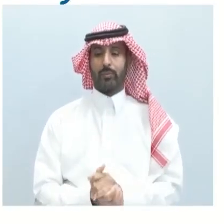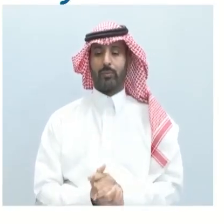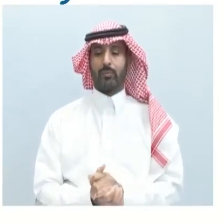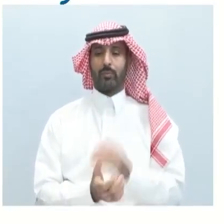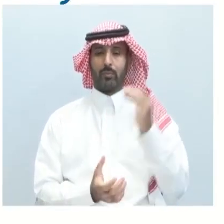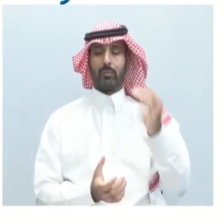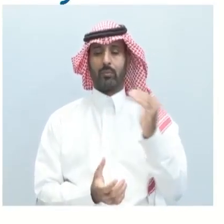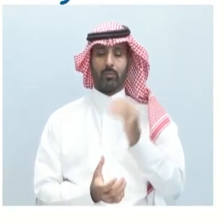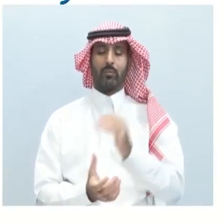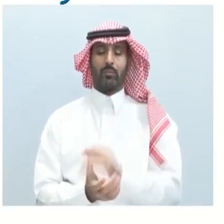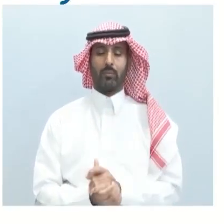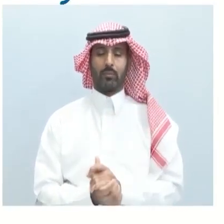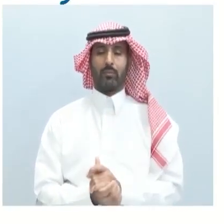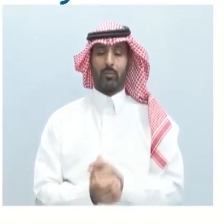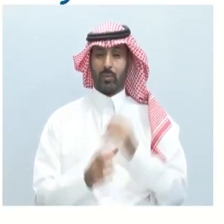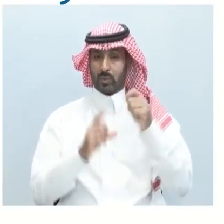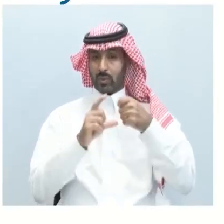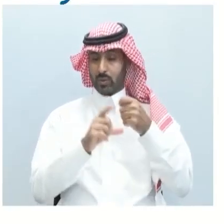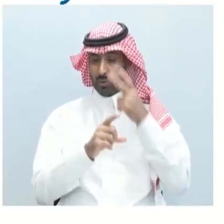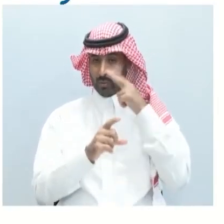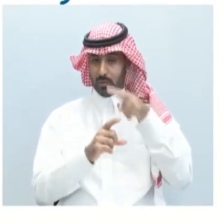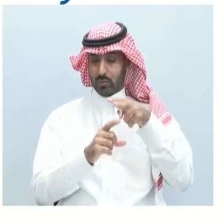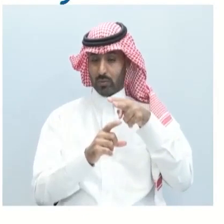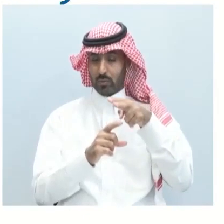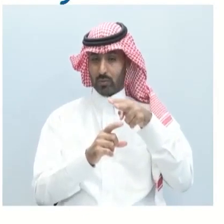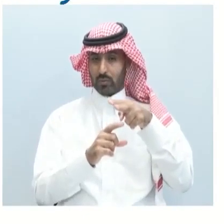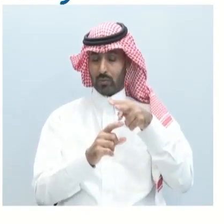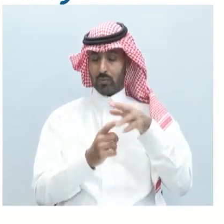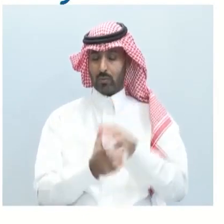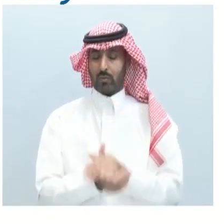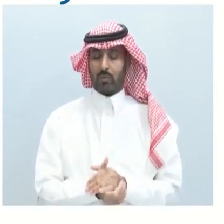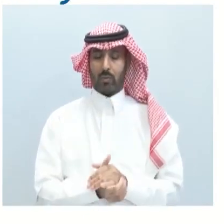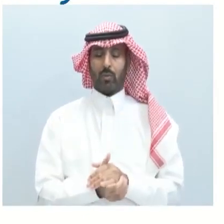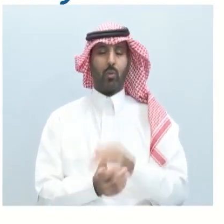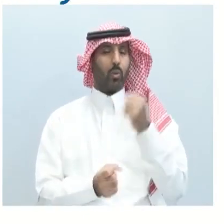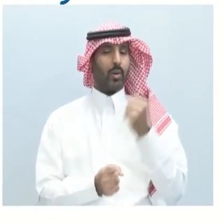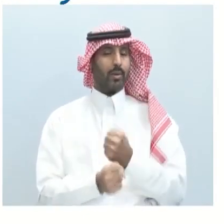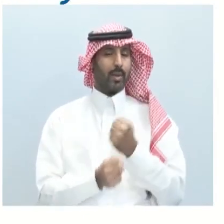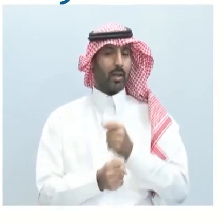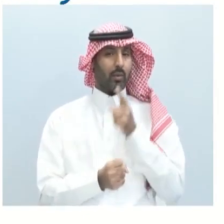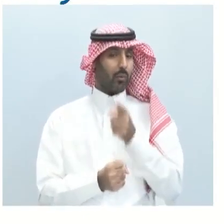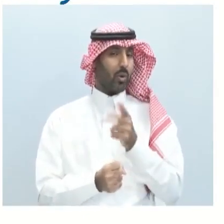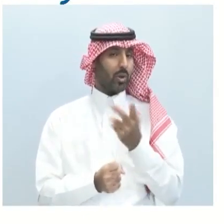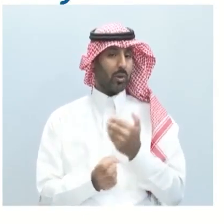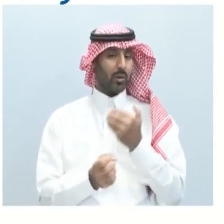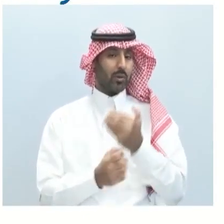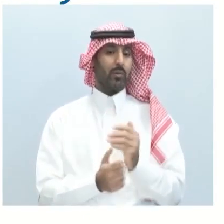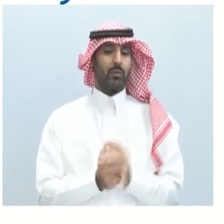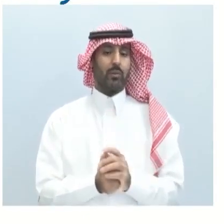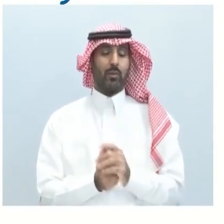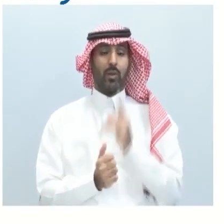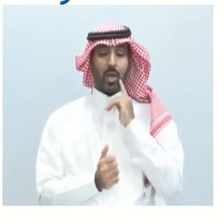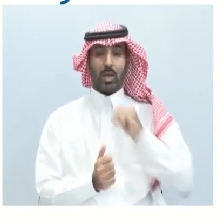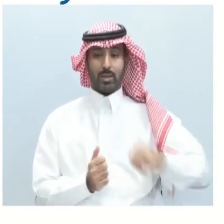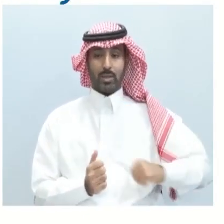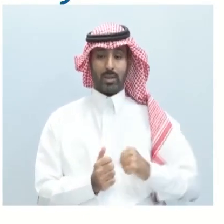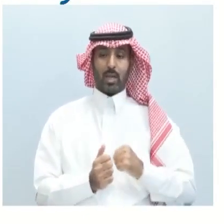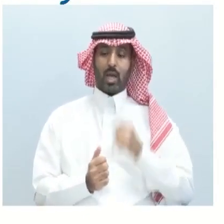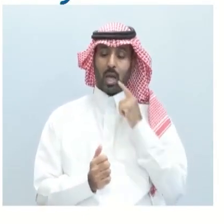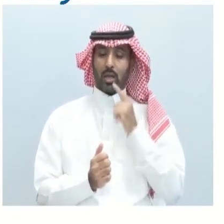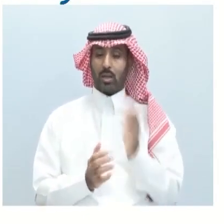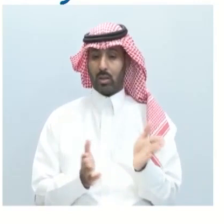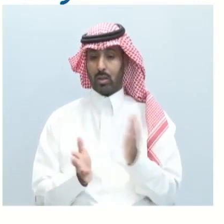here in these examples, you can see that what kind of work do we have here? We can see that there are students, they are